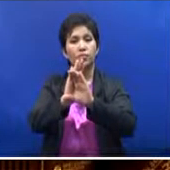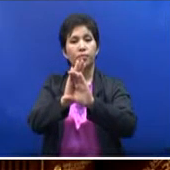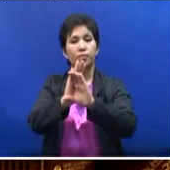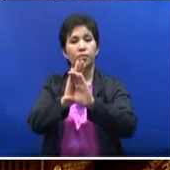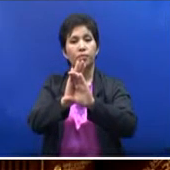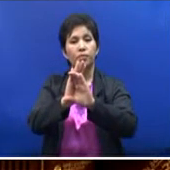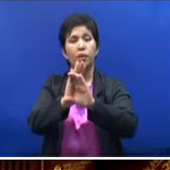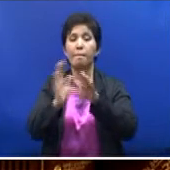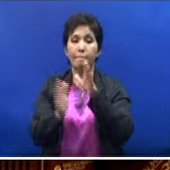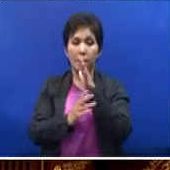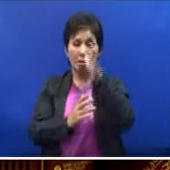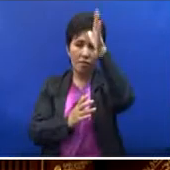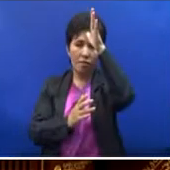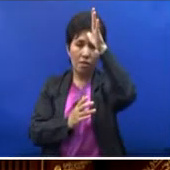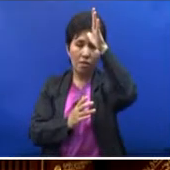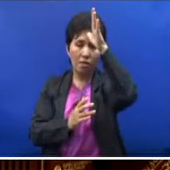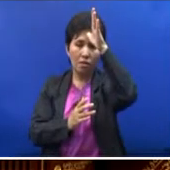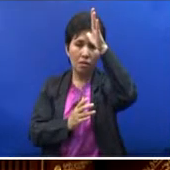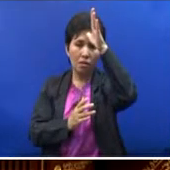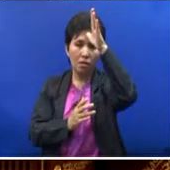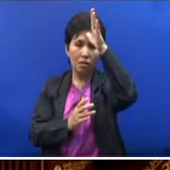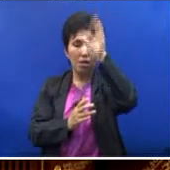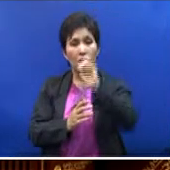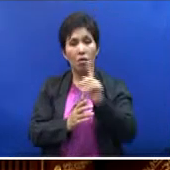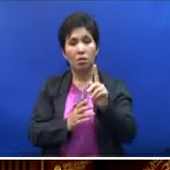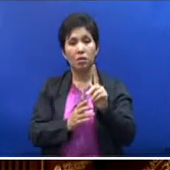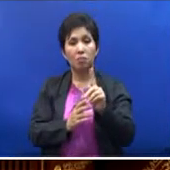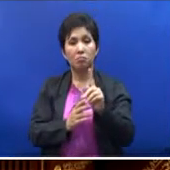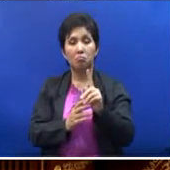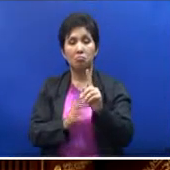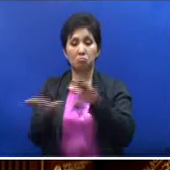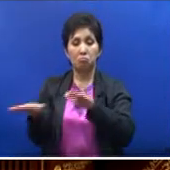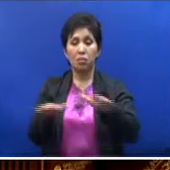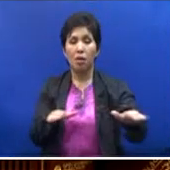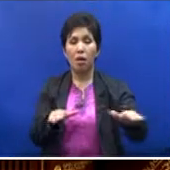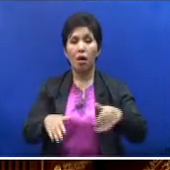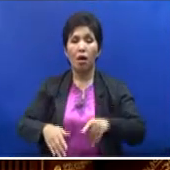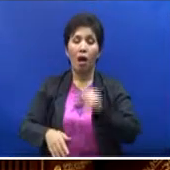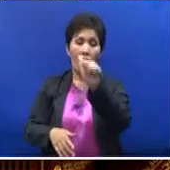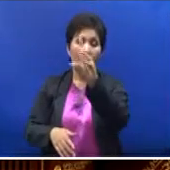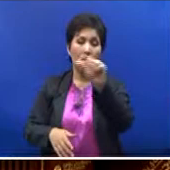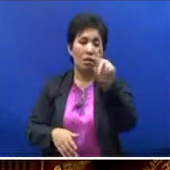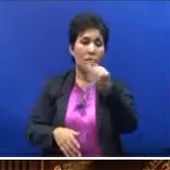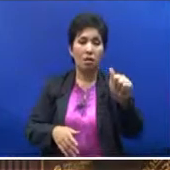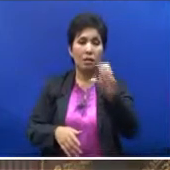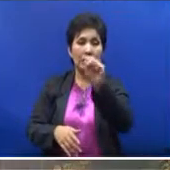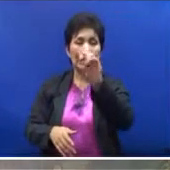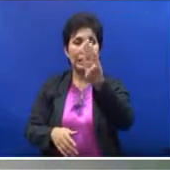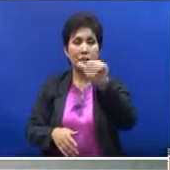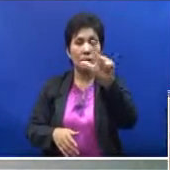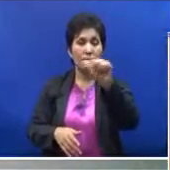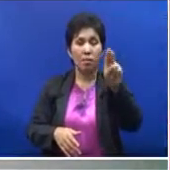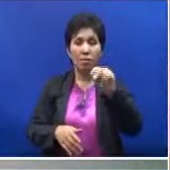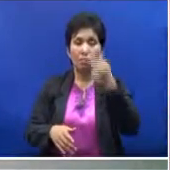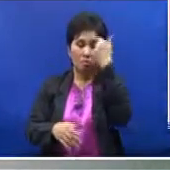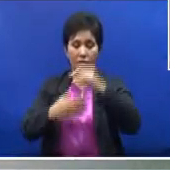okay, mother, father, okay, our siblings. So those are the consanguineal relatives because of the blood